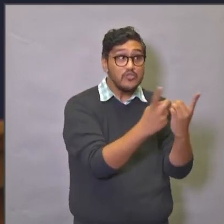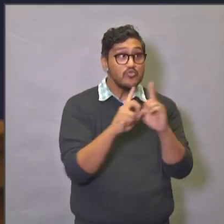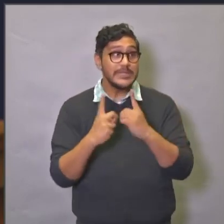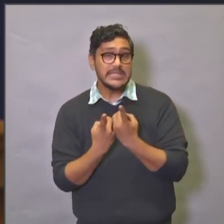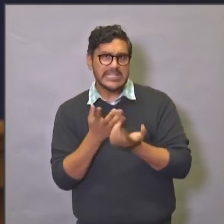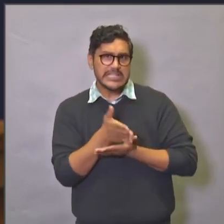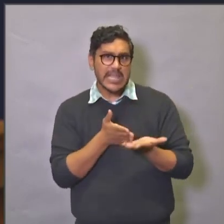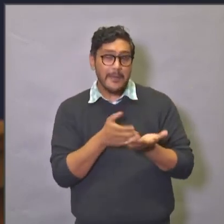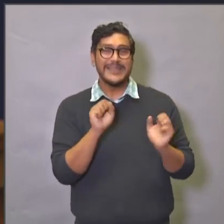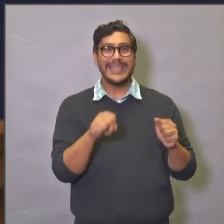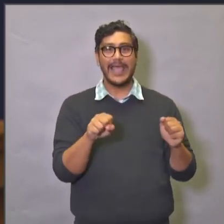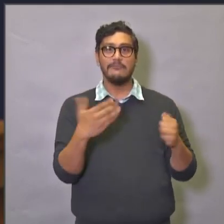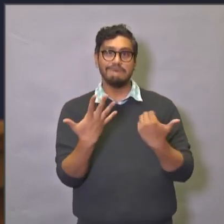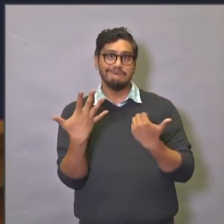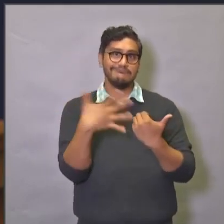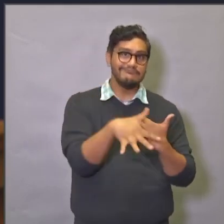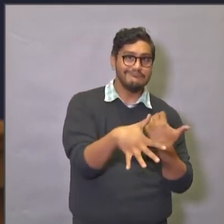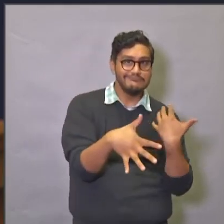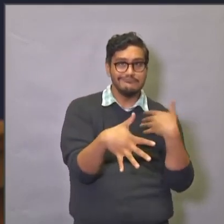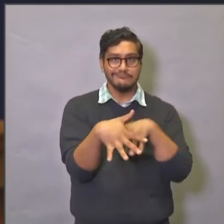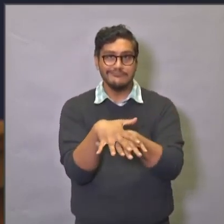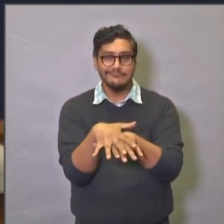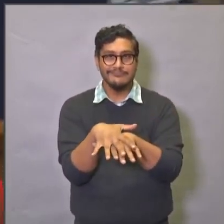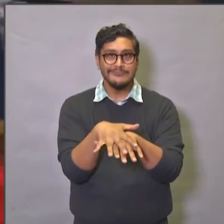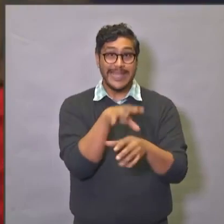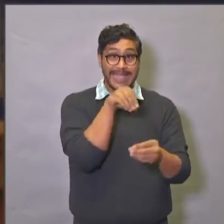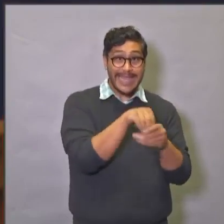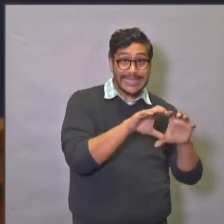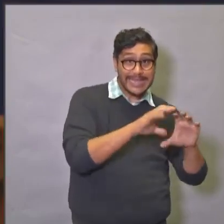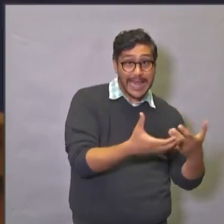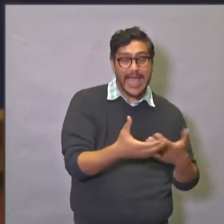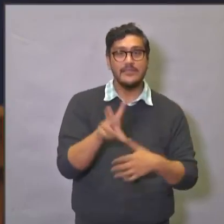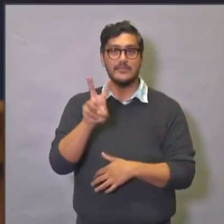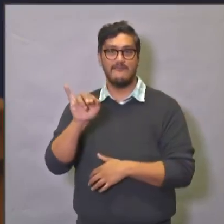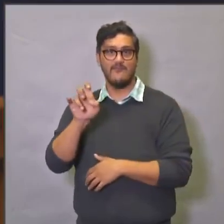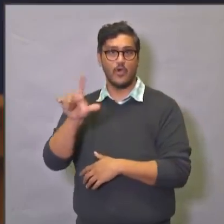training. So with that, I'll let you speak to the other part.